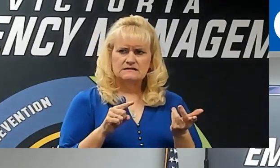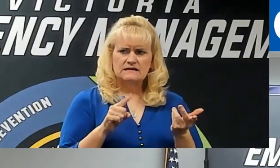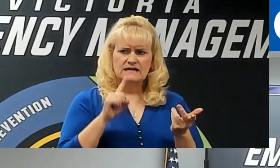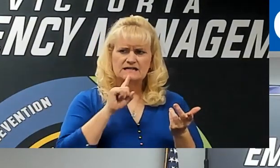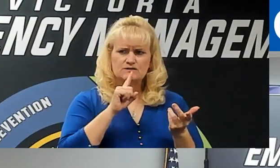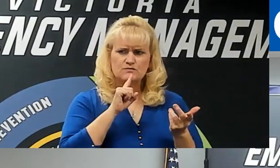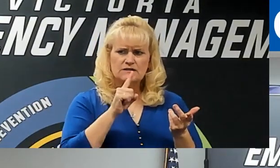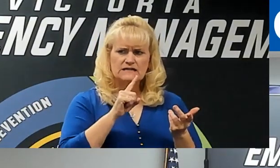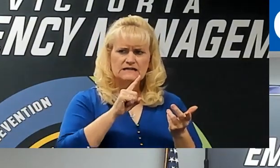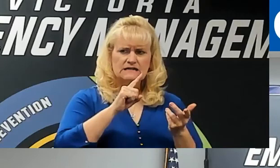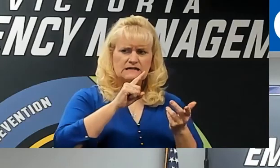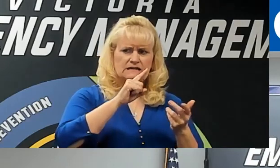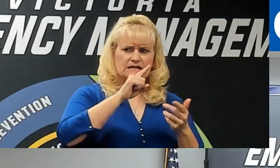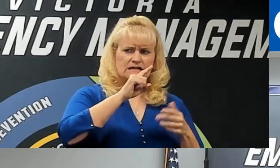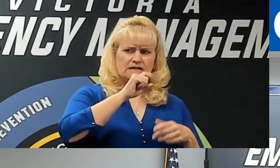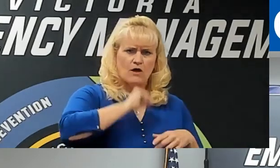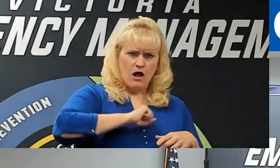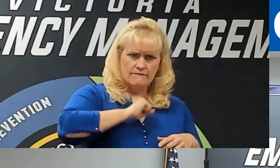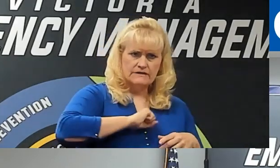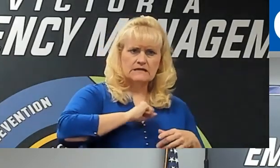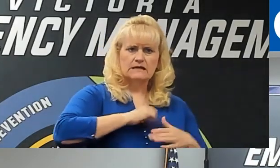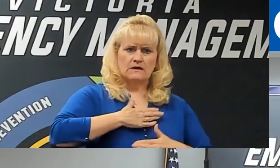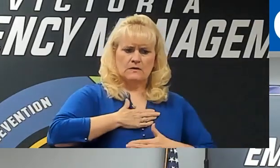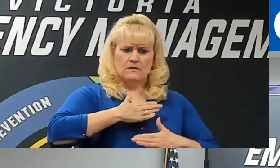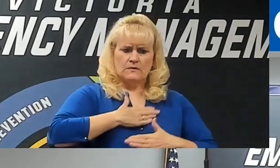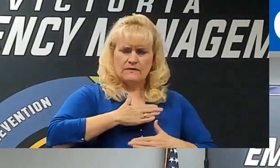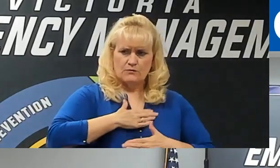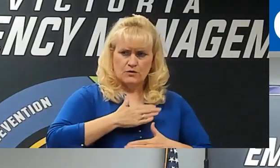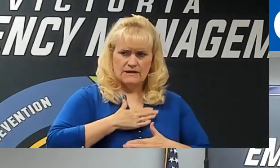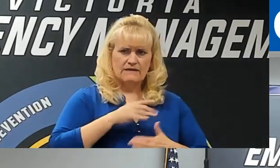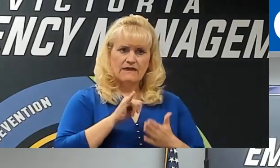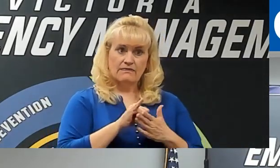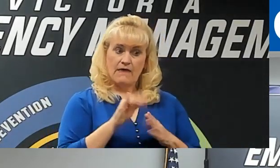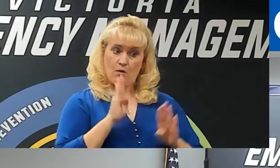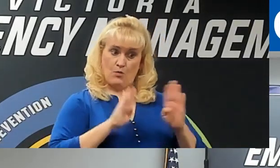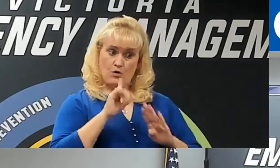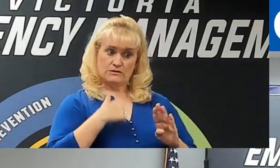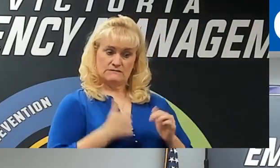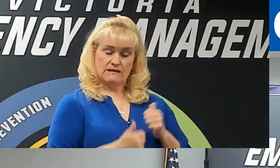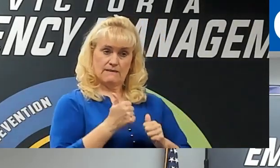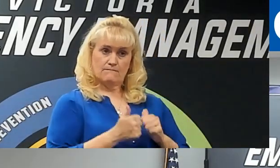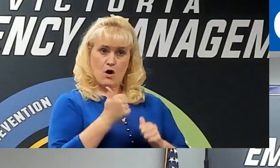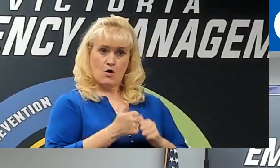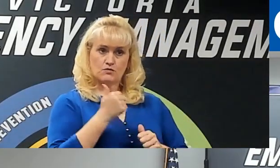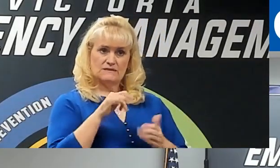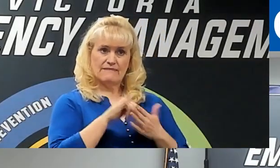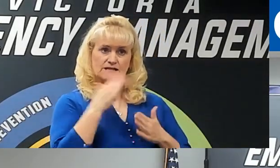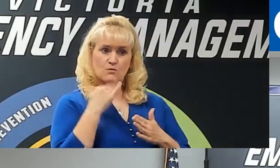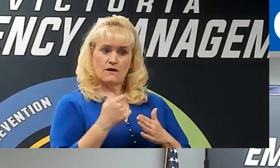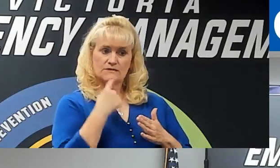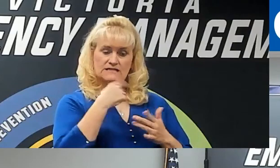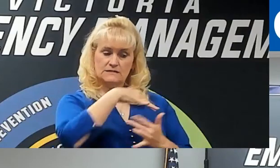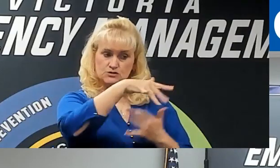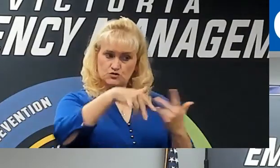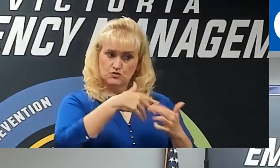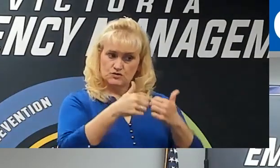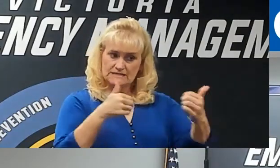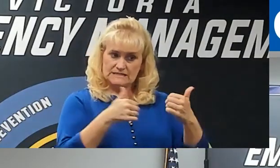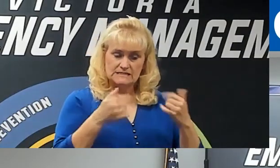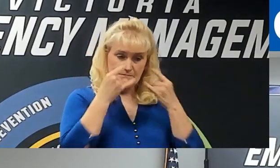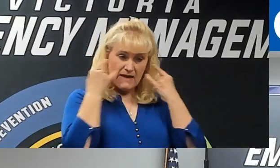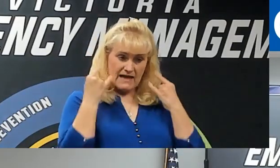that really, worries me the most, which is why it's so important to, as we said, social distancing and wearing masks. Right. Are